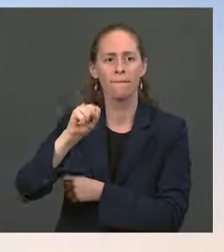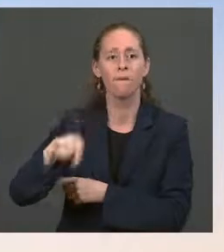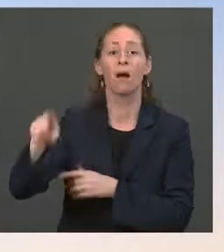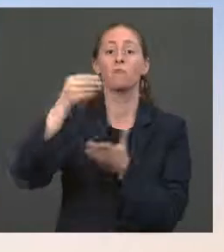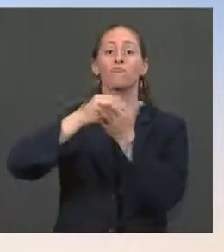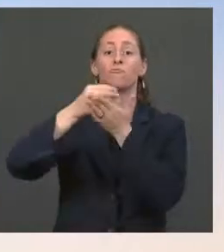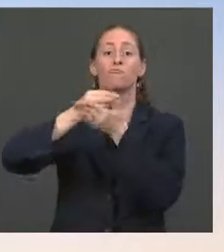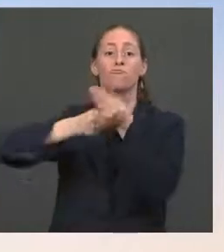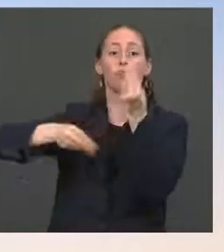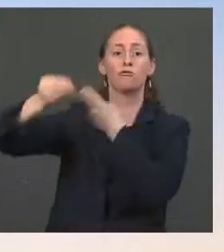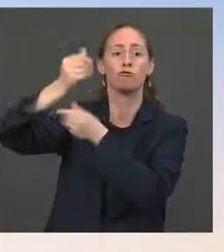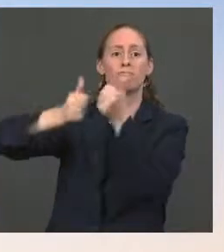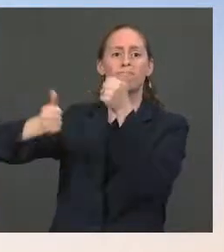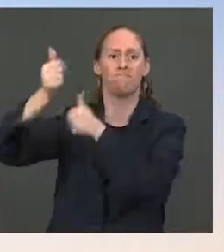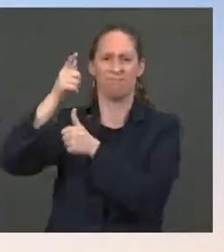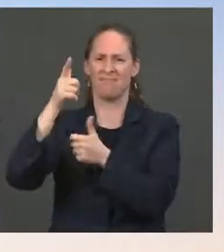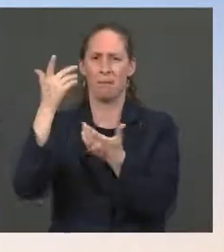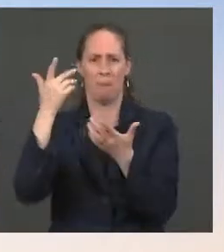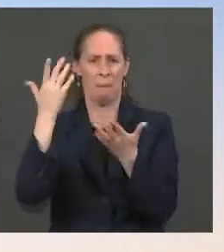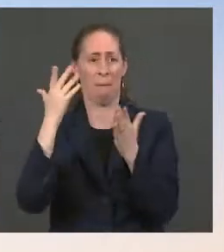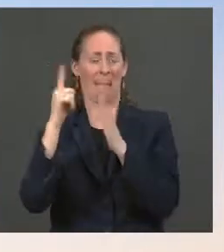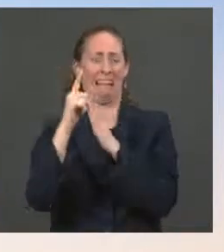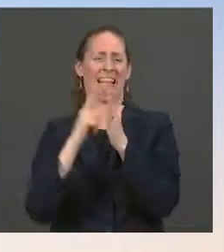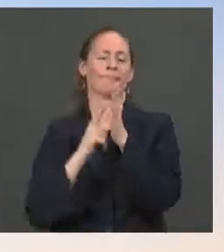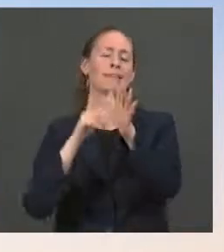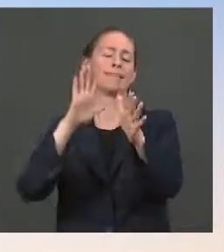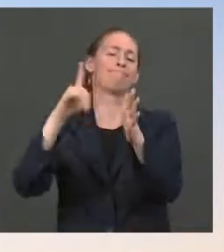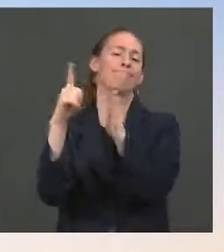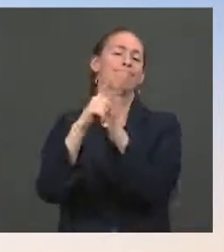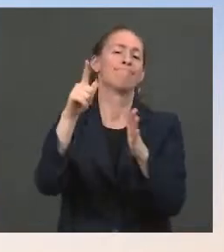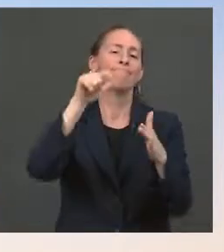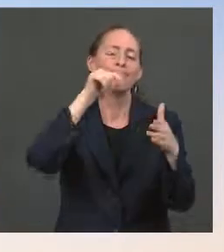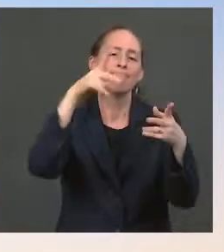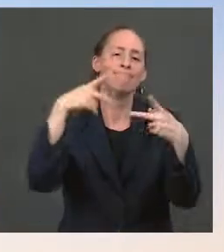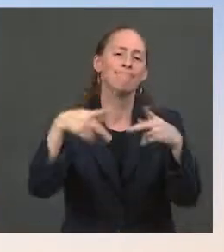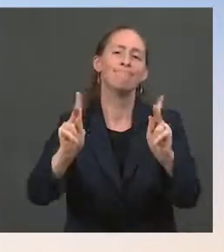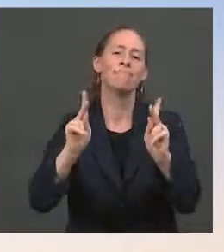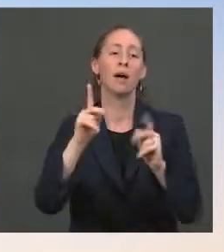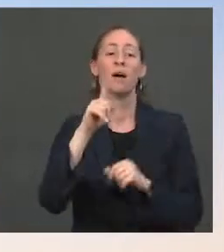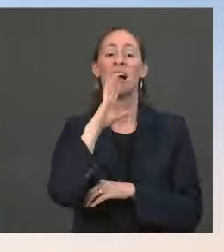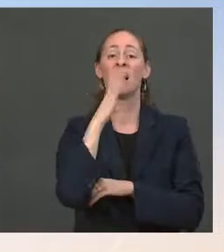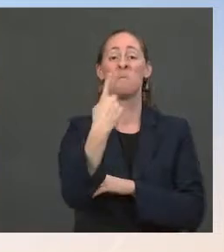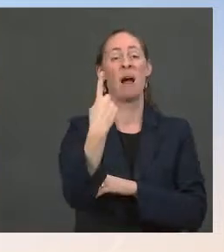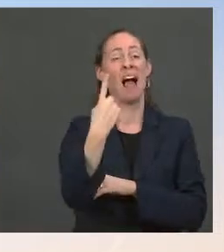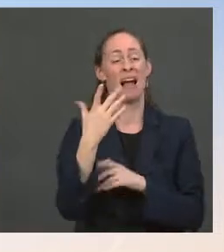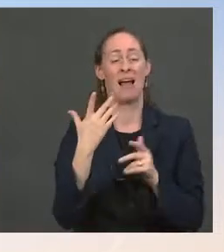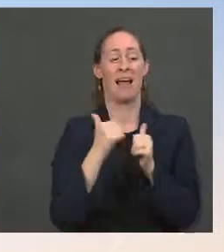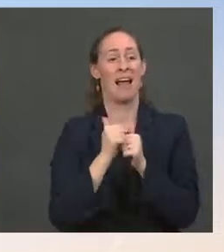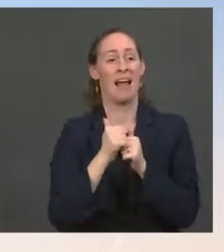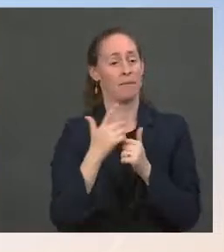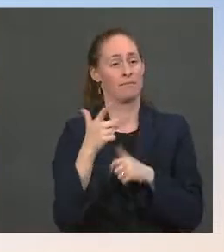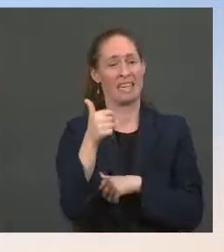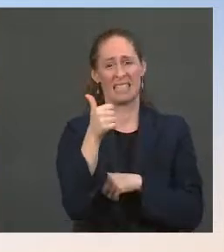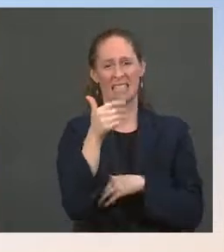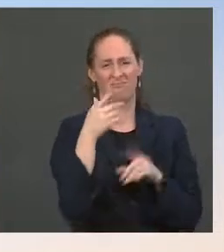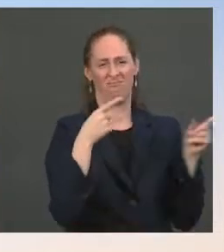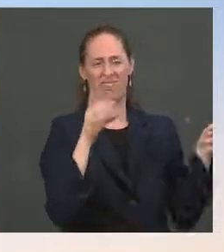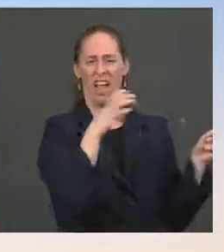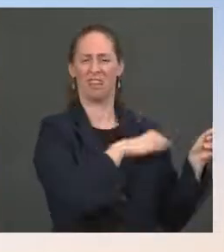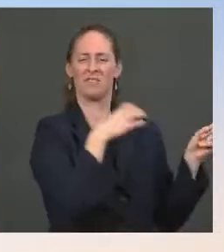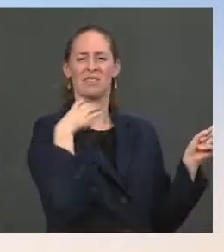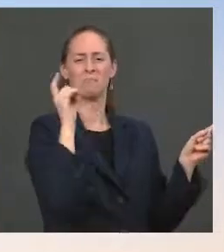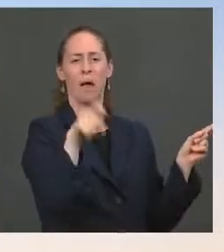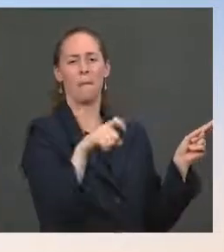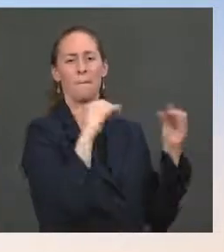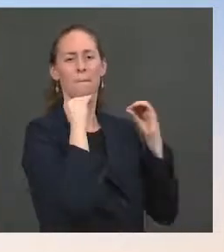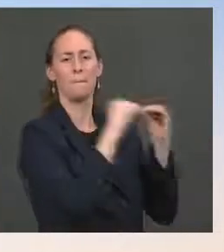or just by legal restrictions. So we know that the only path forward here is through Congress acting. There is a